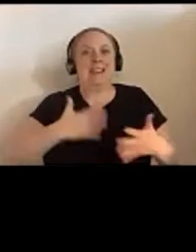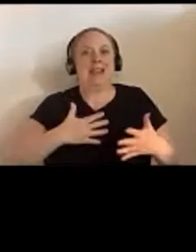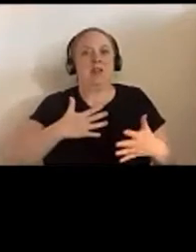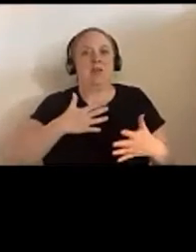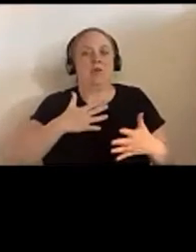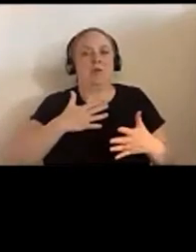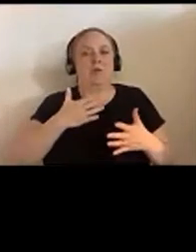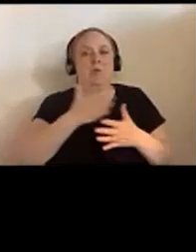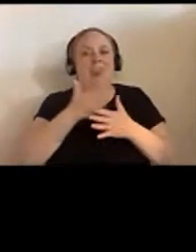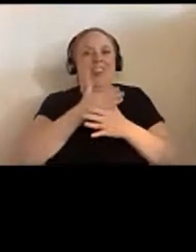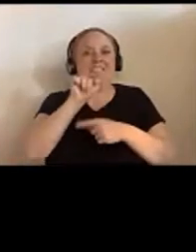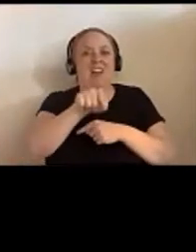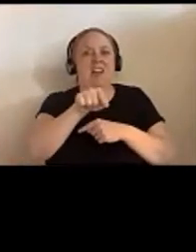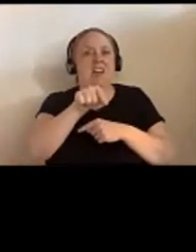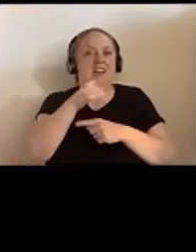history.